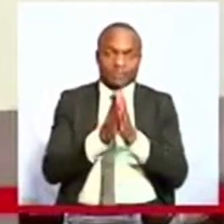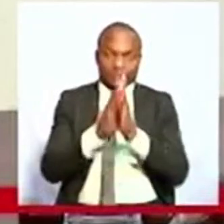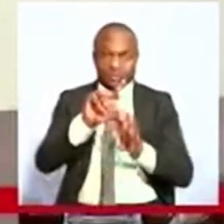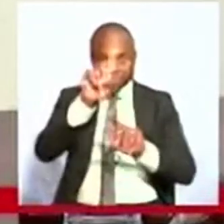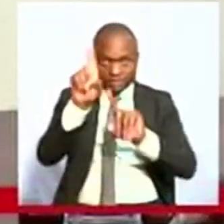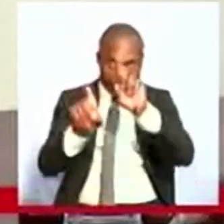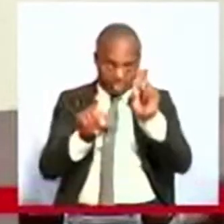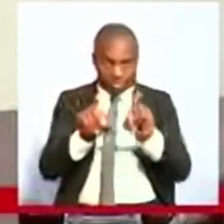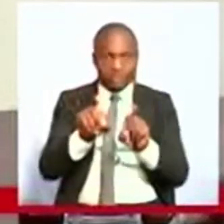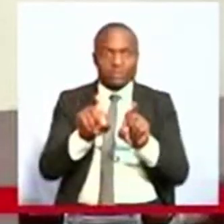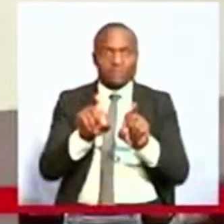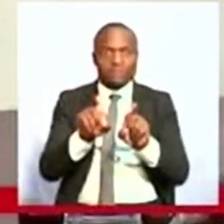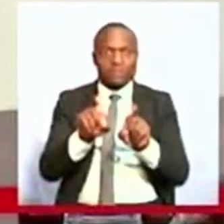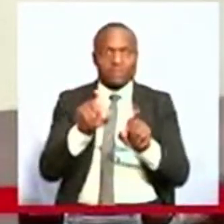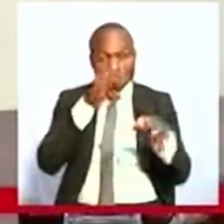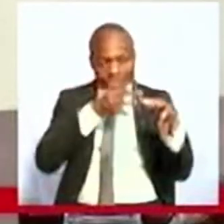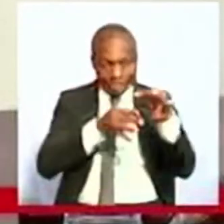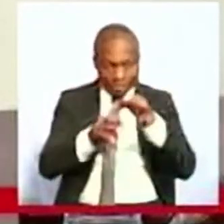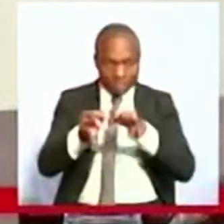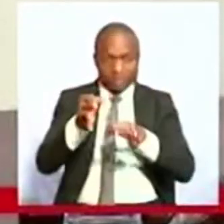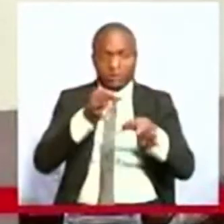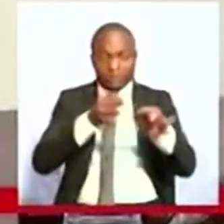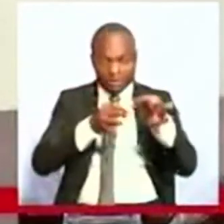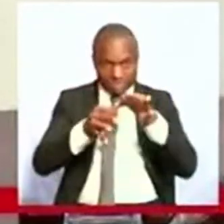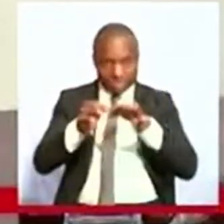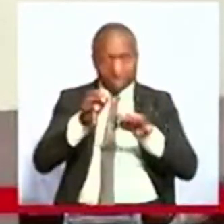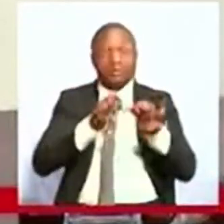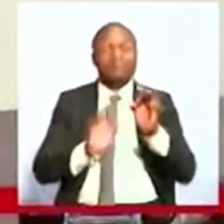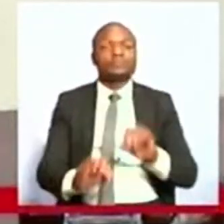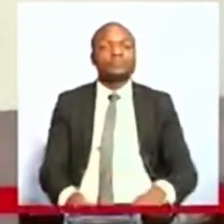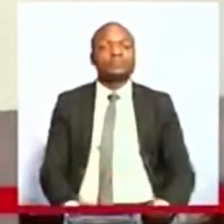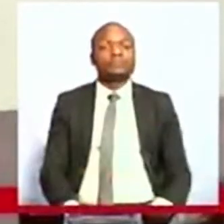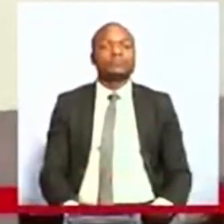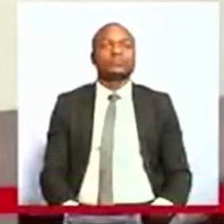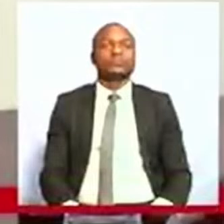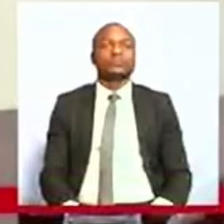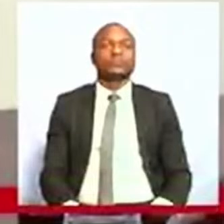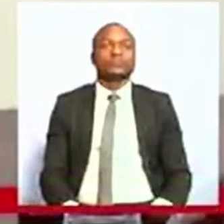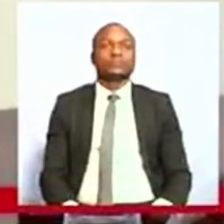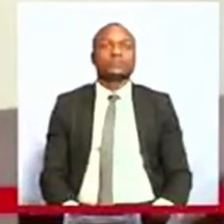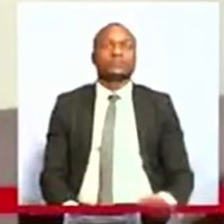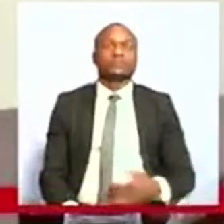questions for clarity, or